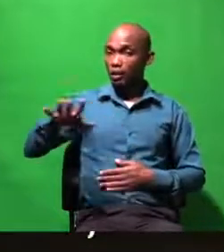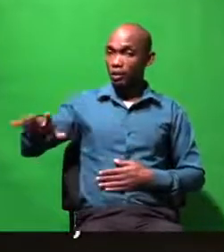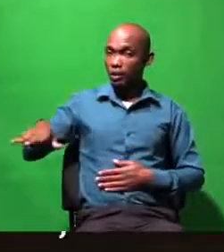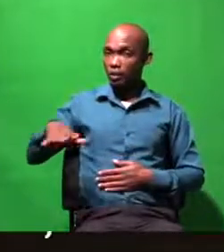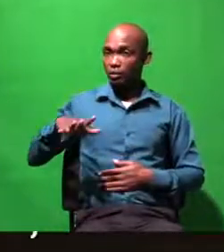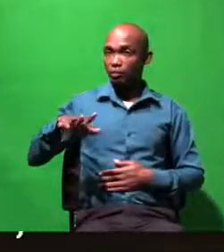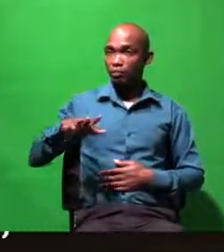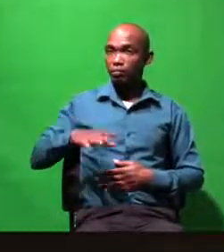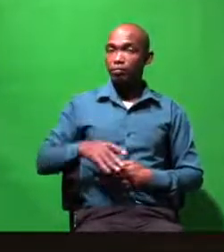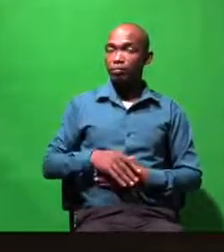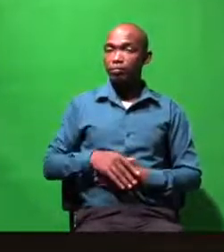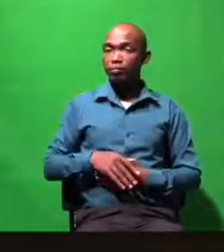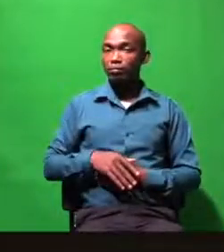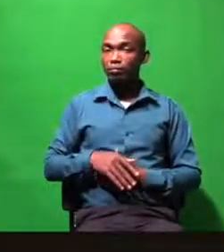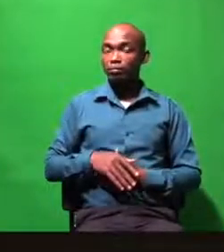Kyoga.